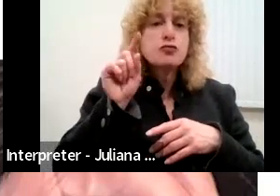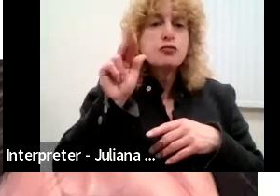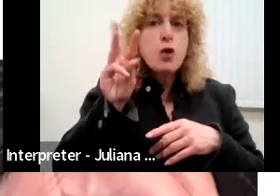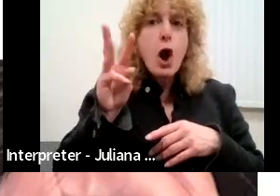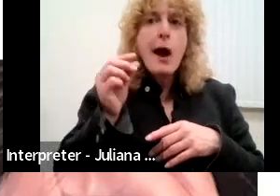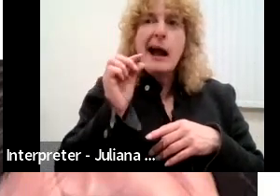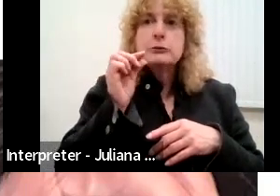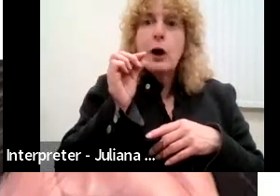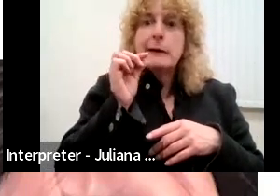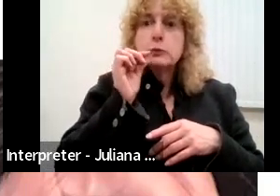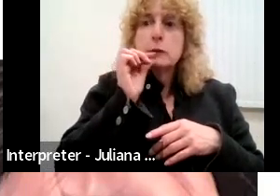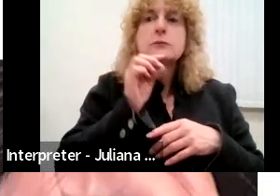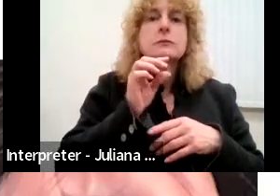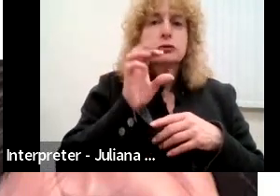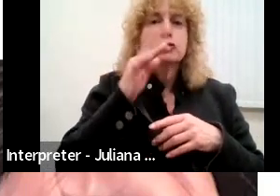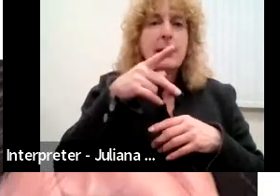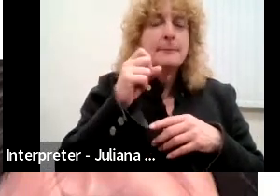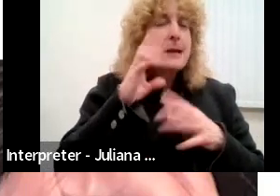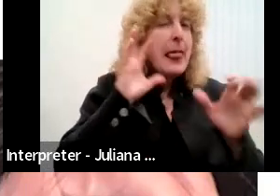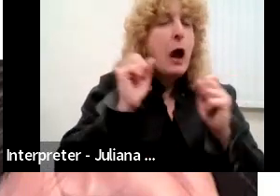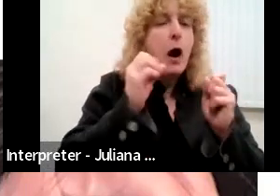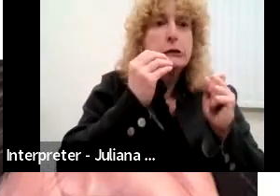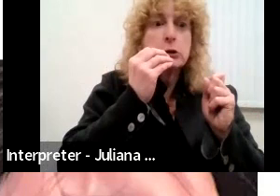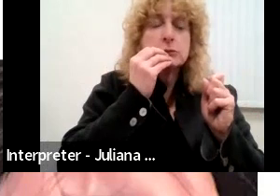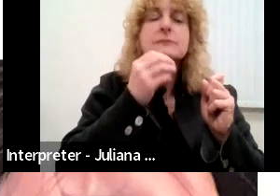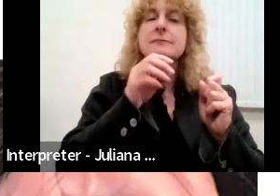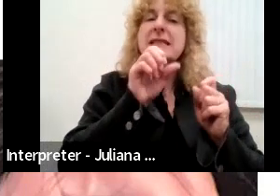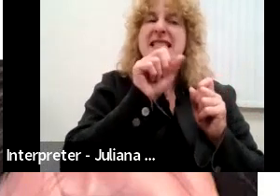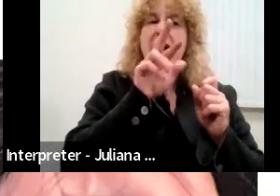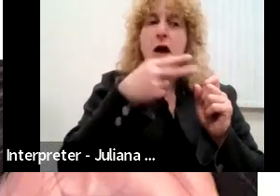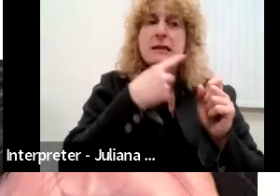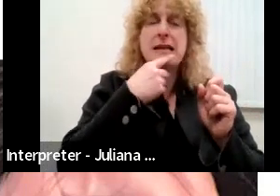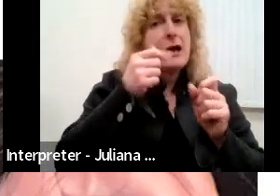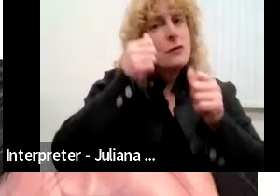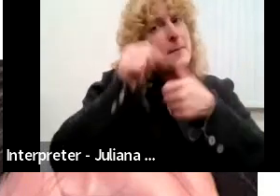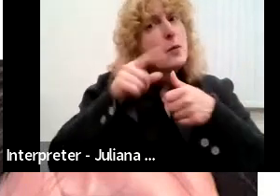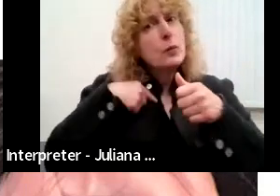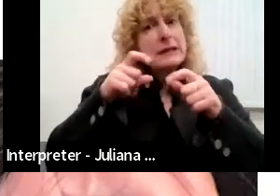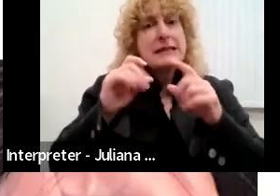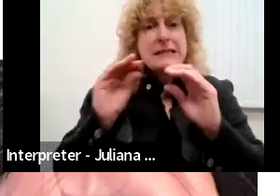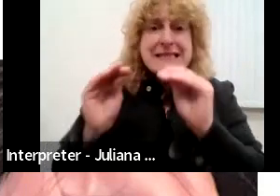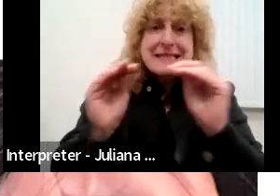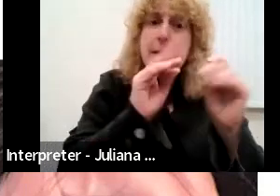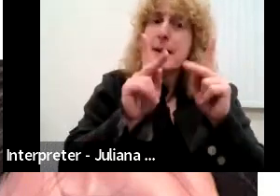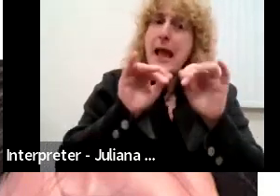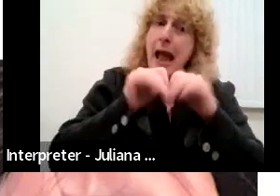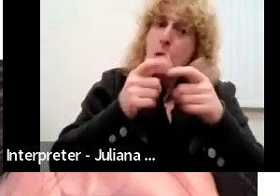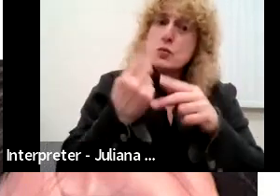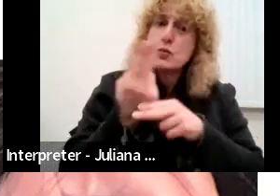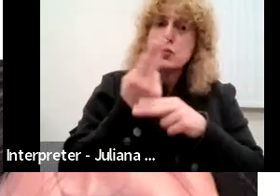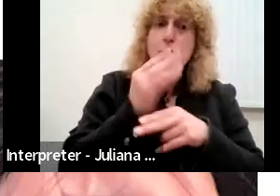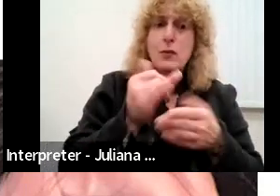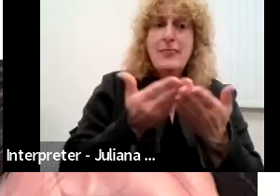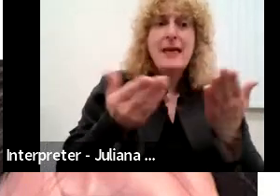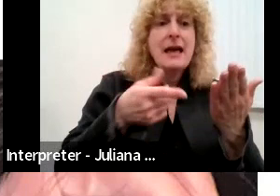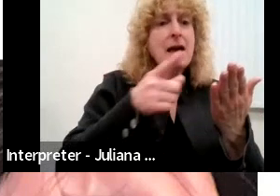yeah. And Sarah says, please remember that we need to teach people how to use these items. So many times